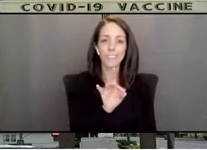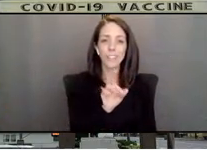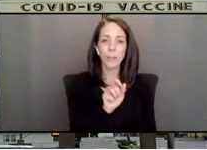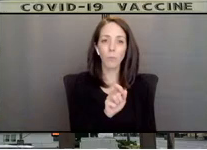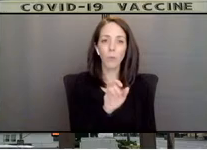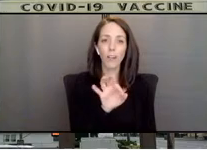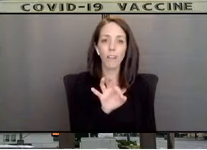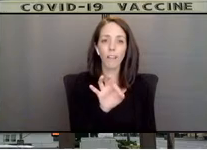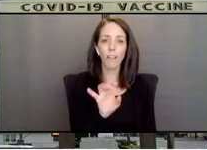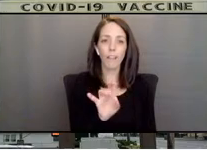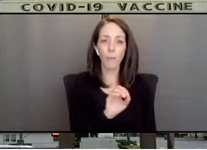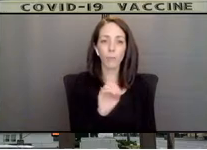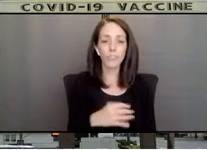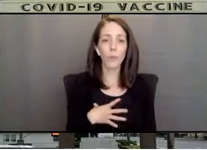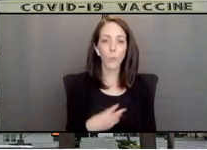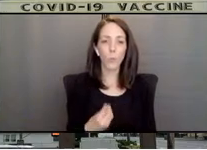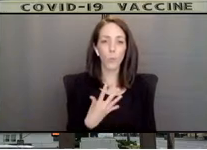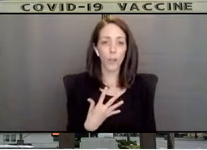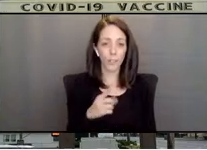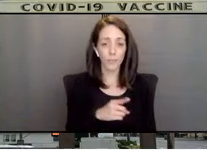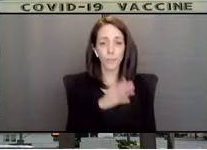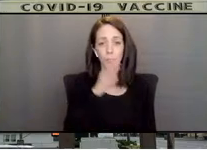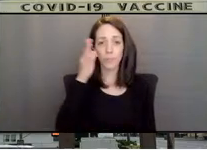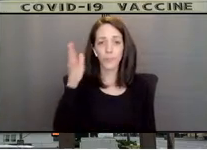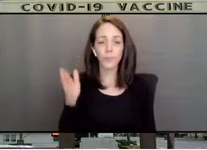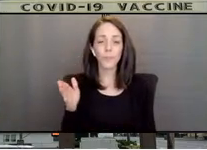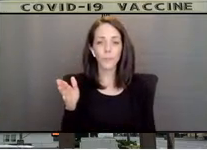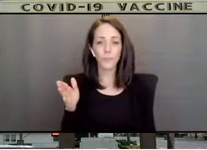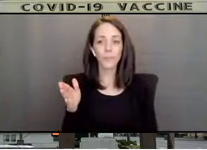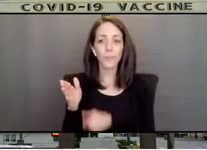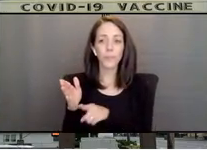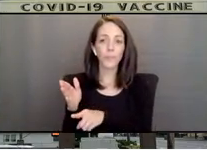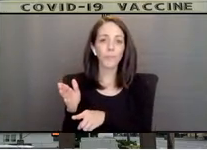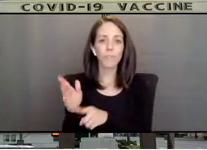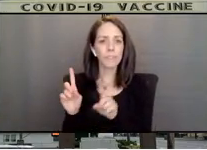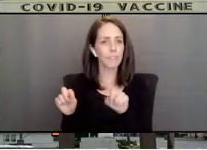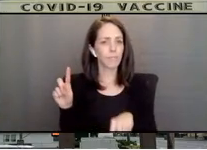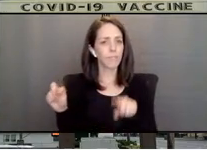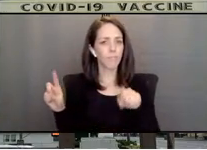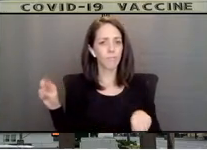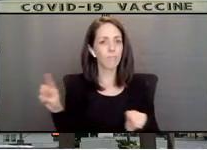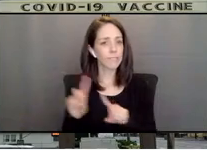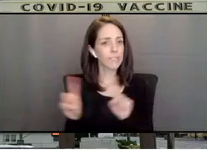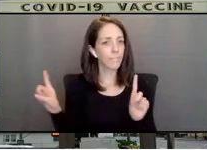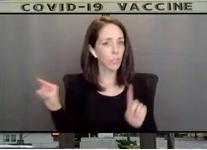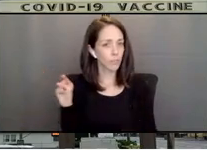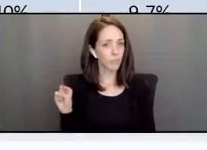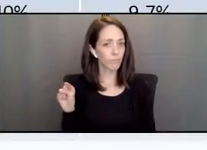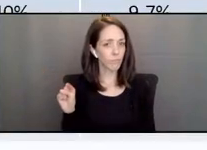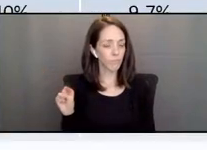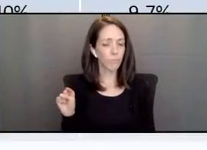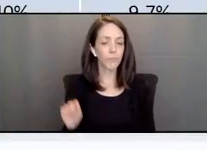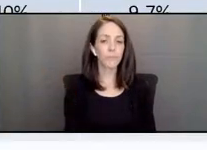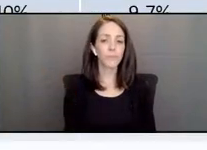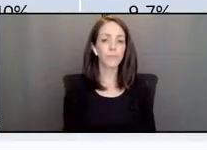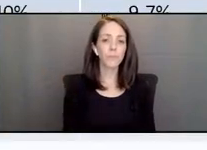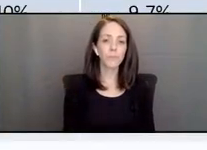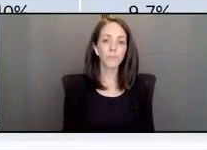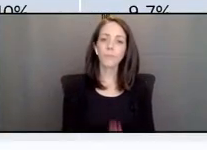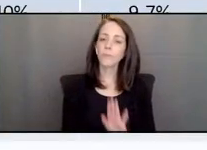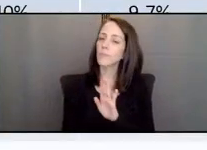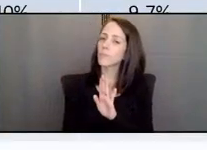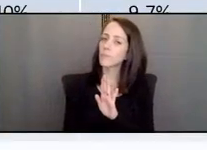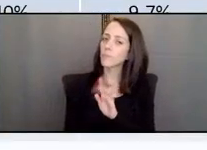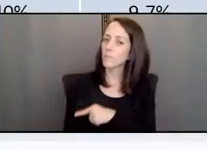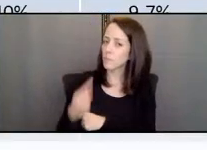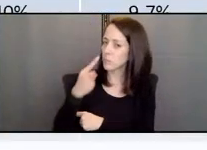68.98% white, where we see here our demographic is much more diverse. Next slide. Dr. Spite, just before you